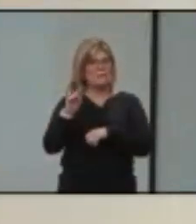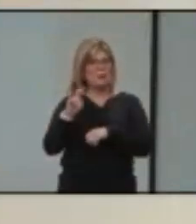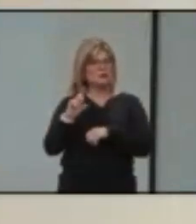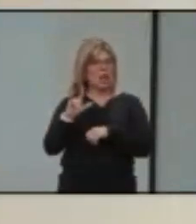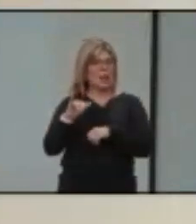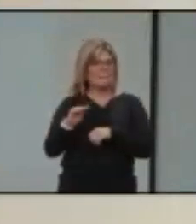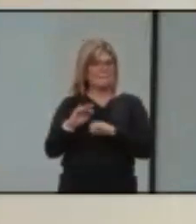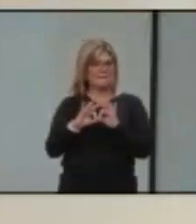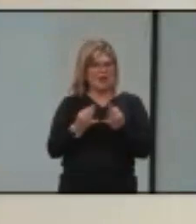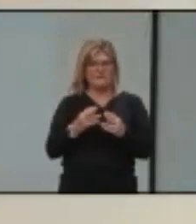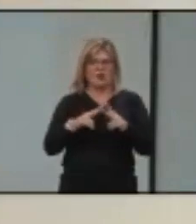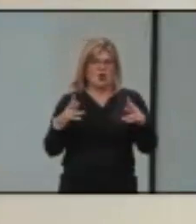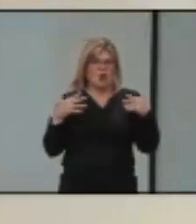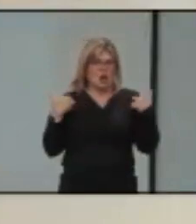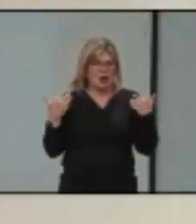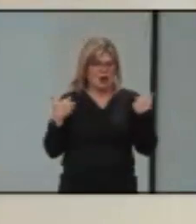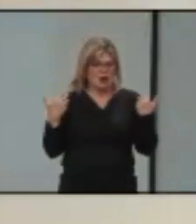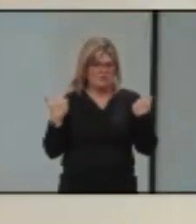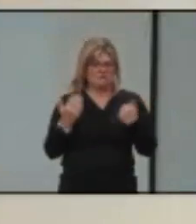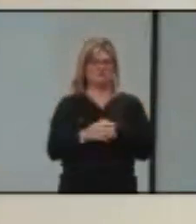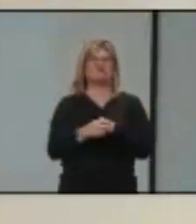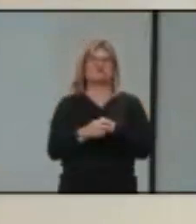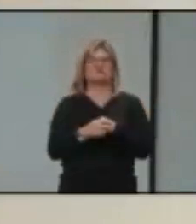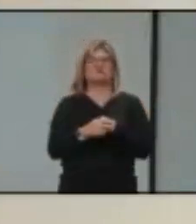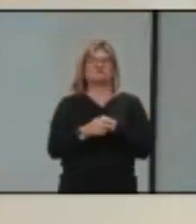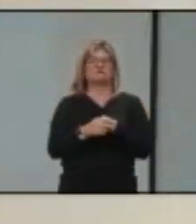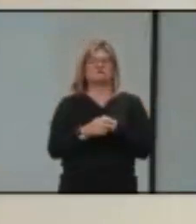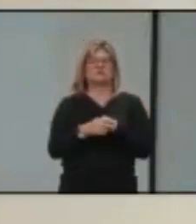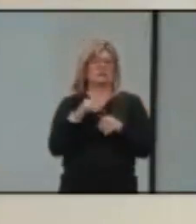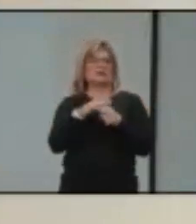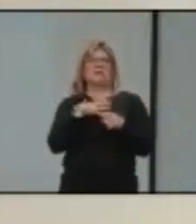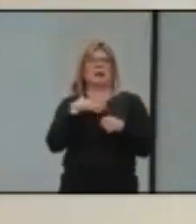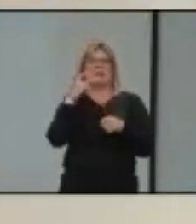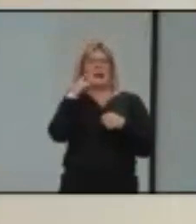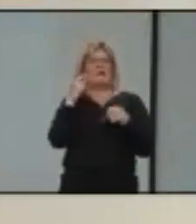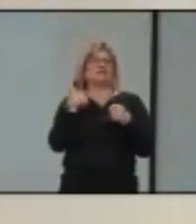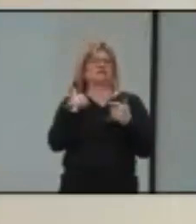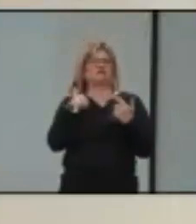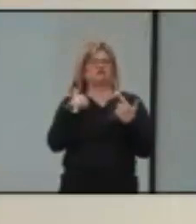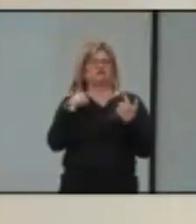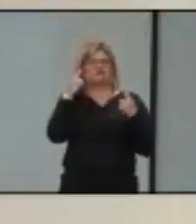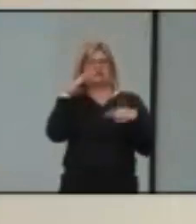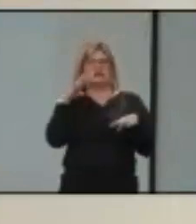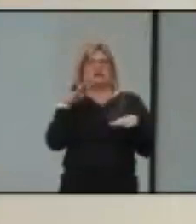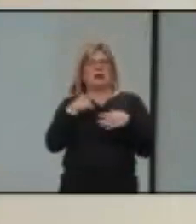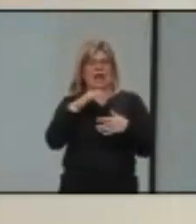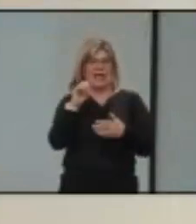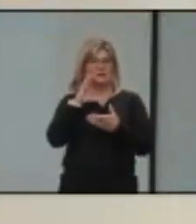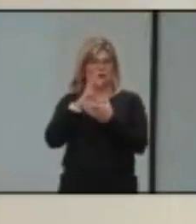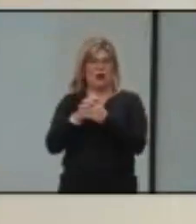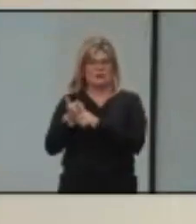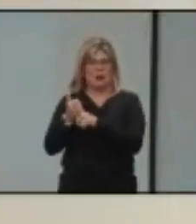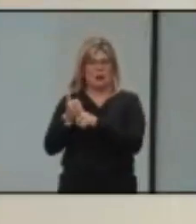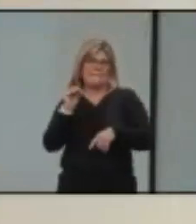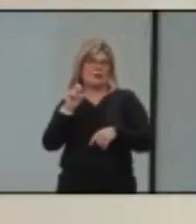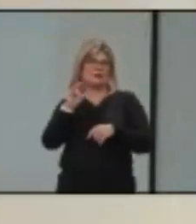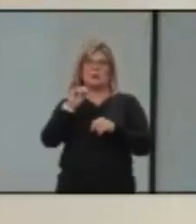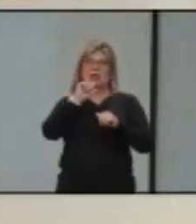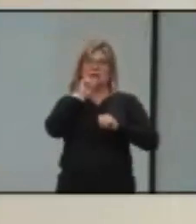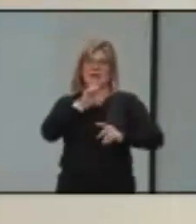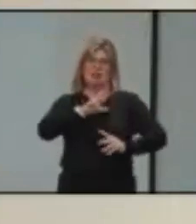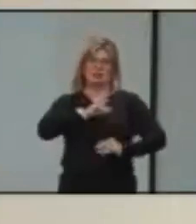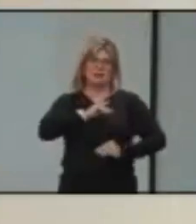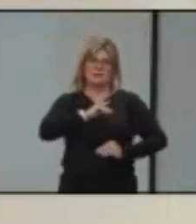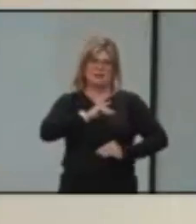family. He was very young, right? In just my head and what I knew, my ex-wife is Muslim, right? I know that it is not